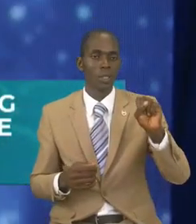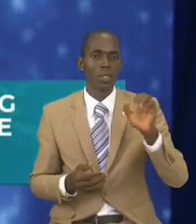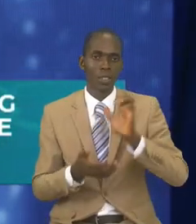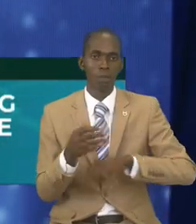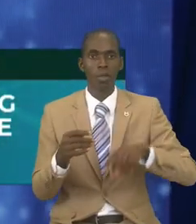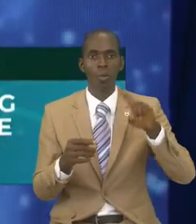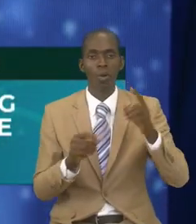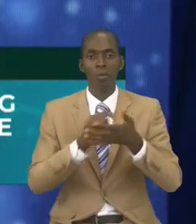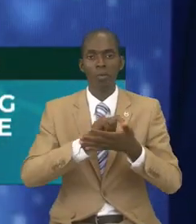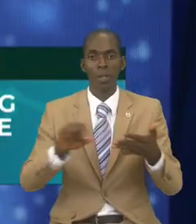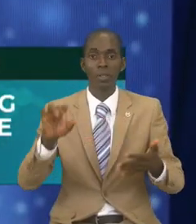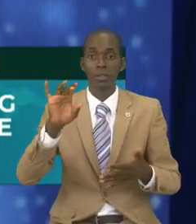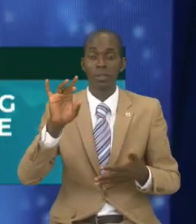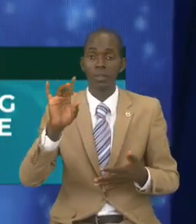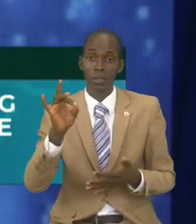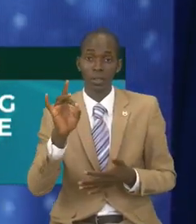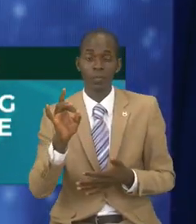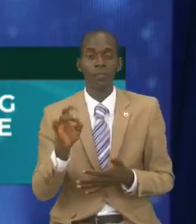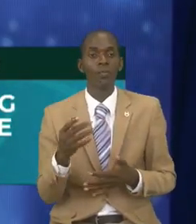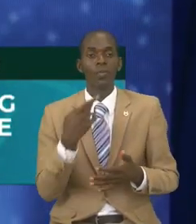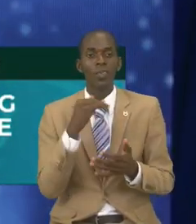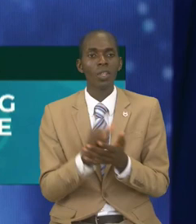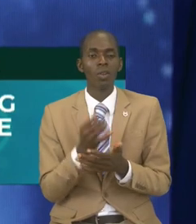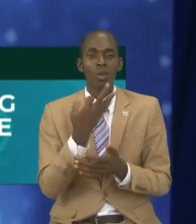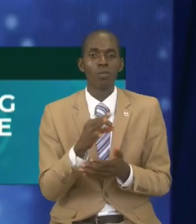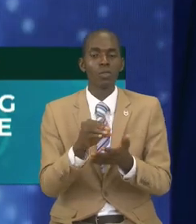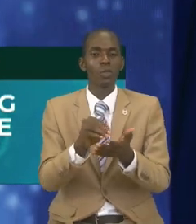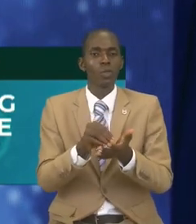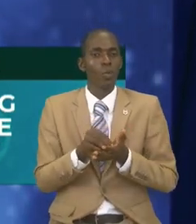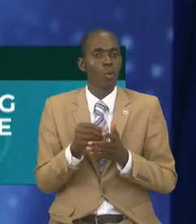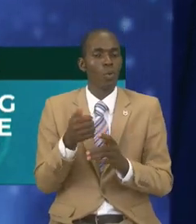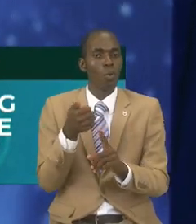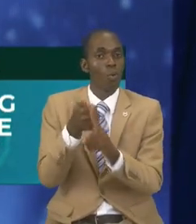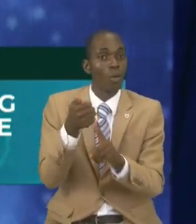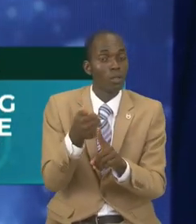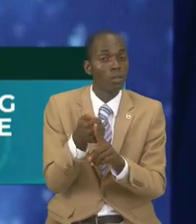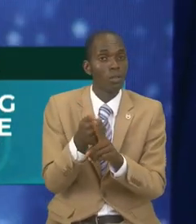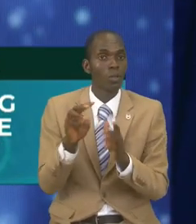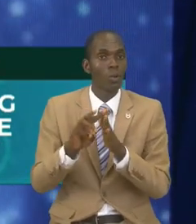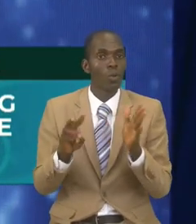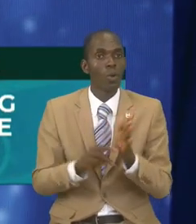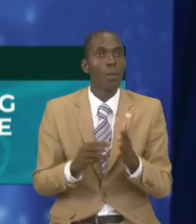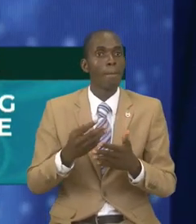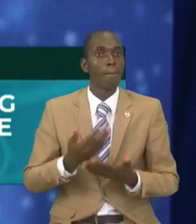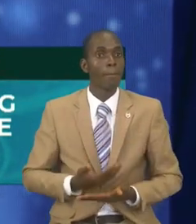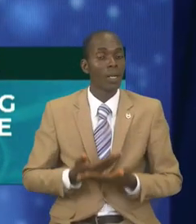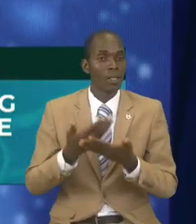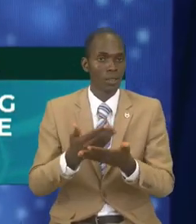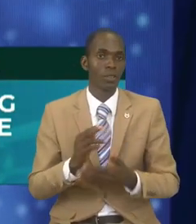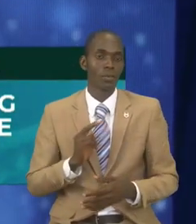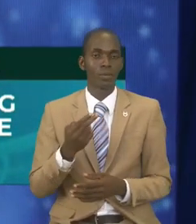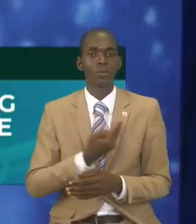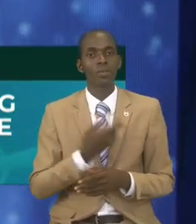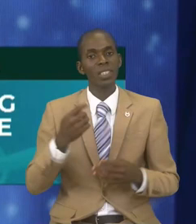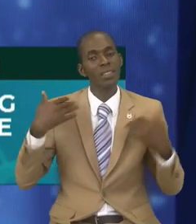18. Of his own will begat he us by the word of truth. The angel said to